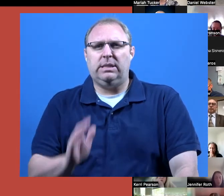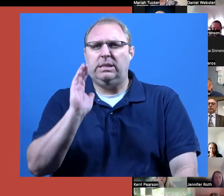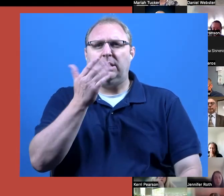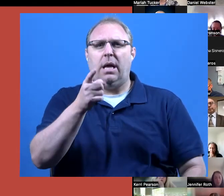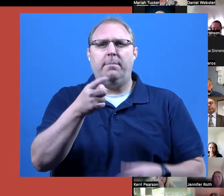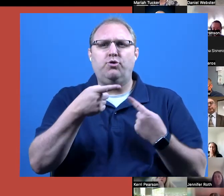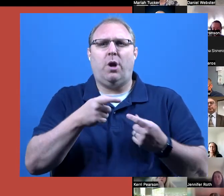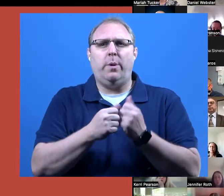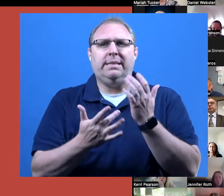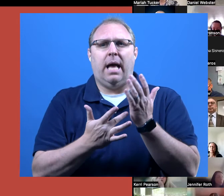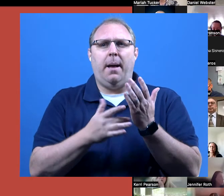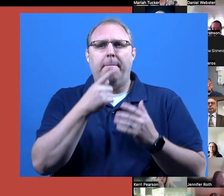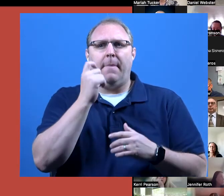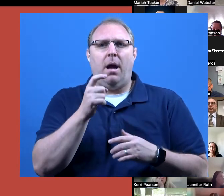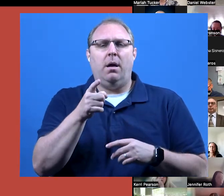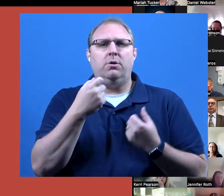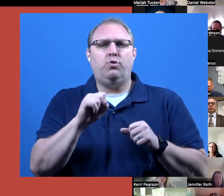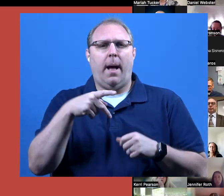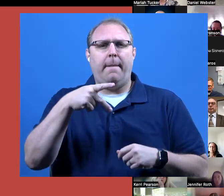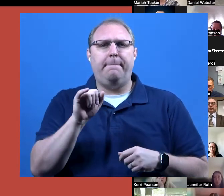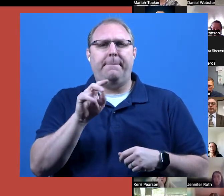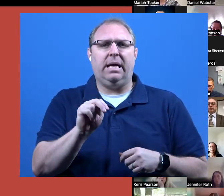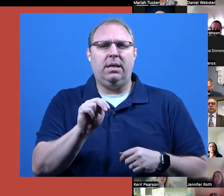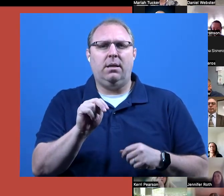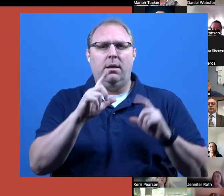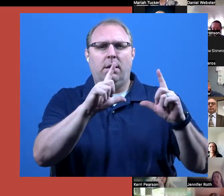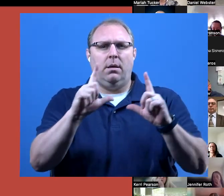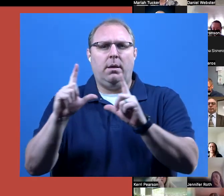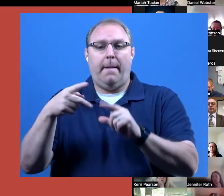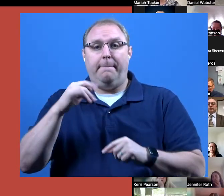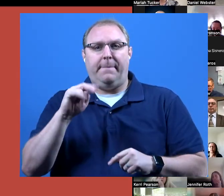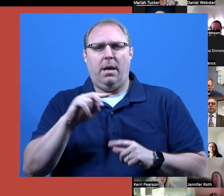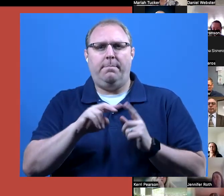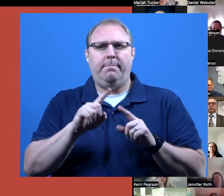Okay, so yeah, so Pamela is saying that she can only pin one interpreter now instead of two.